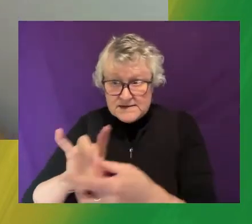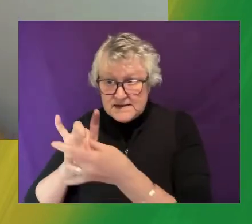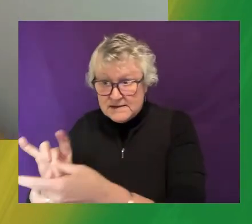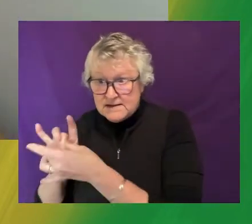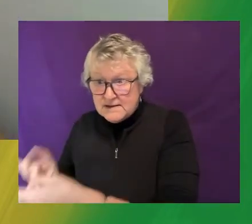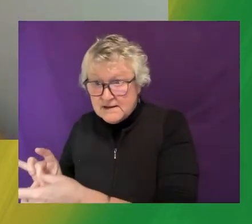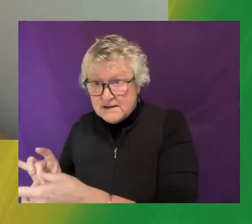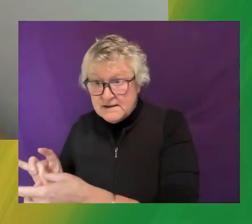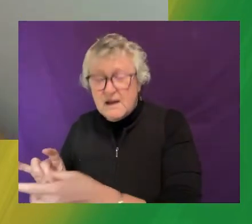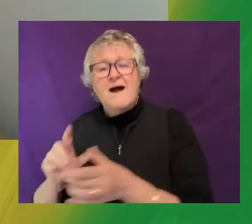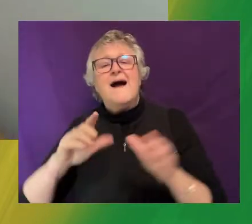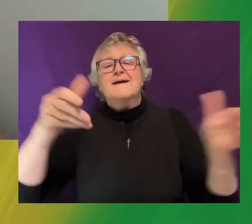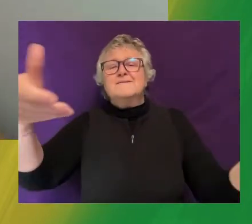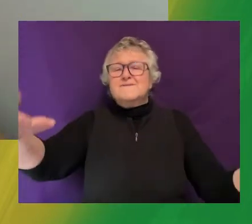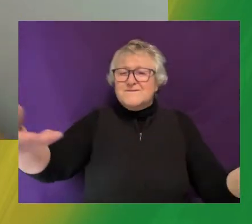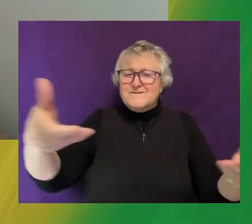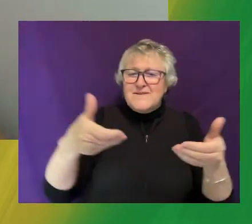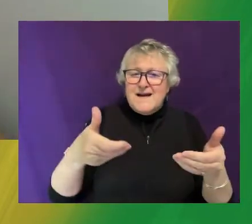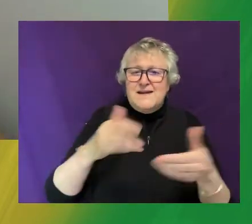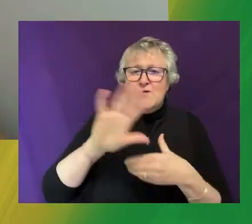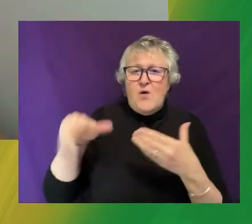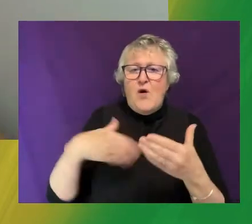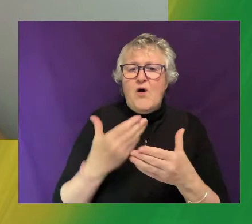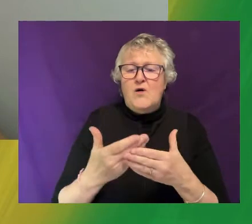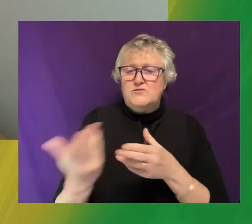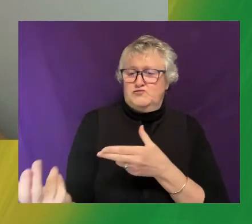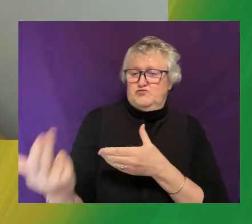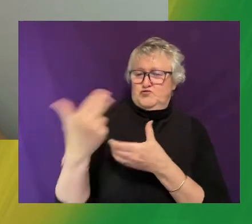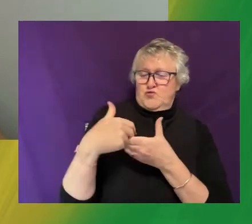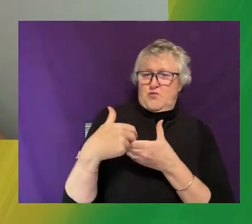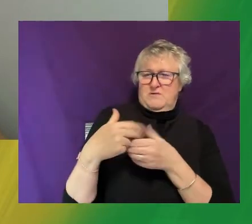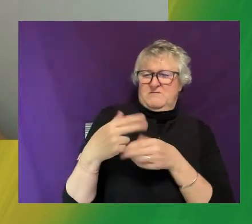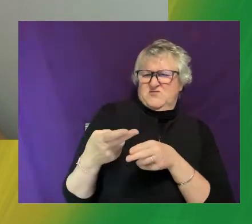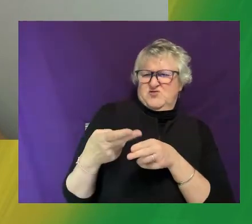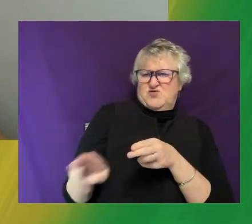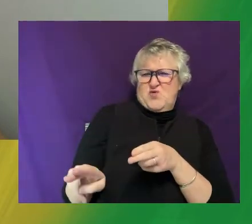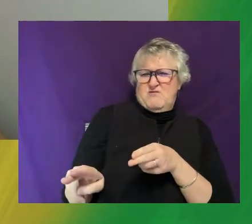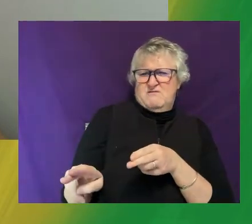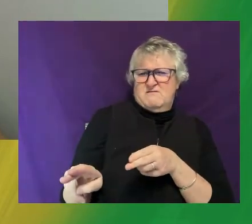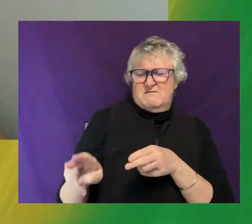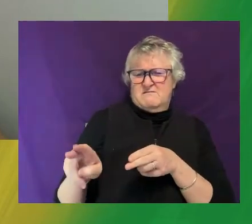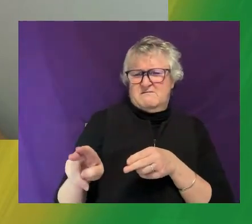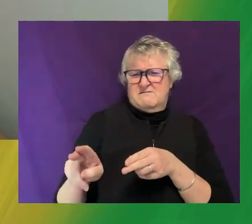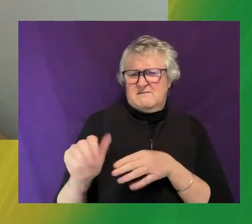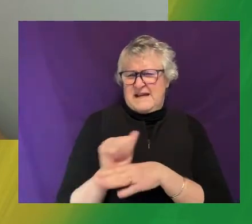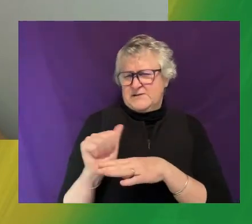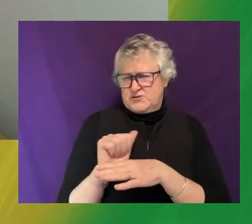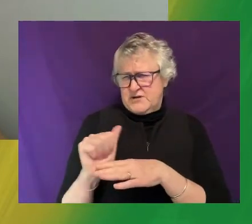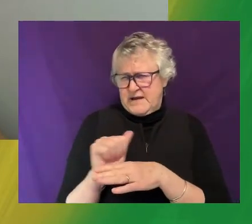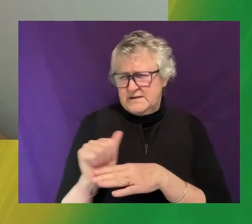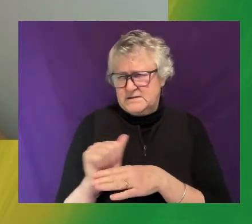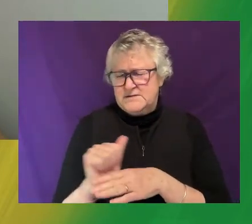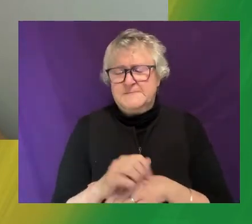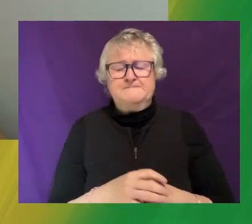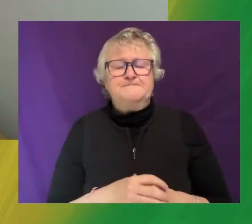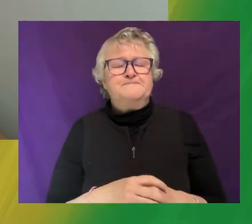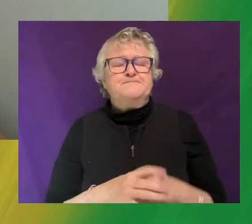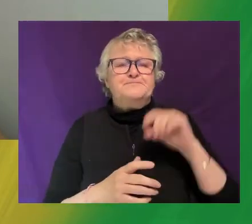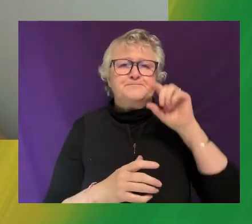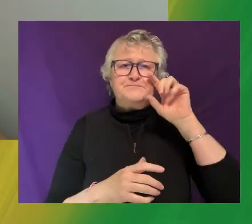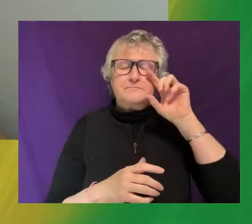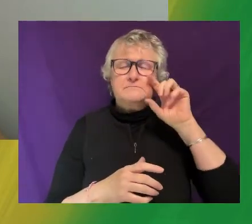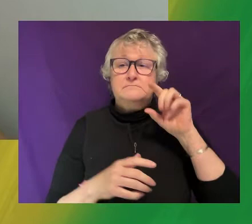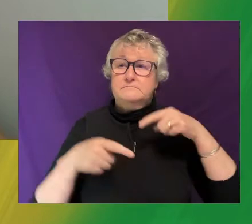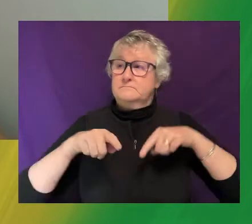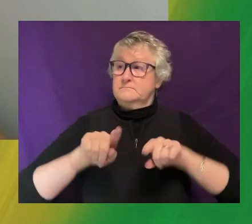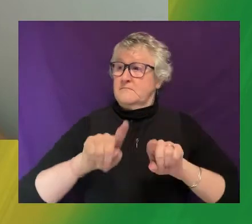to join me in this short exercise. I want you all, as you're sitting in your homes